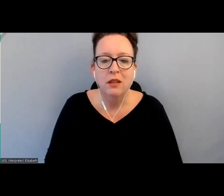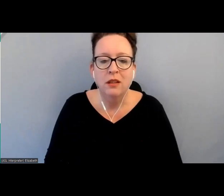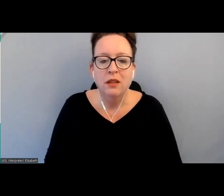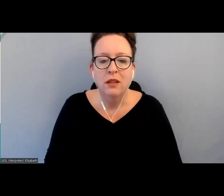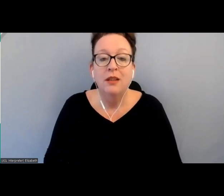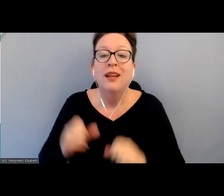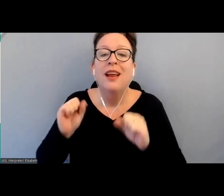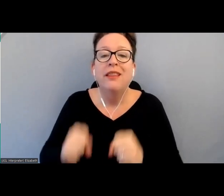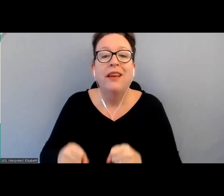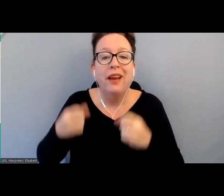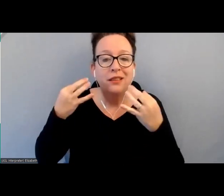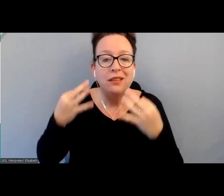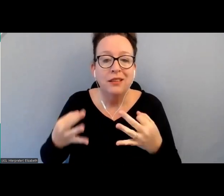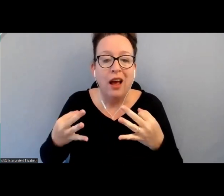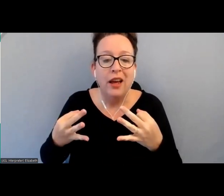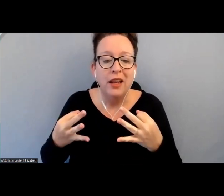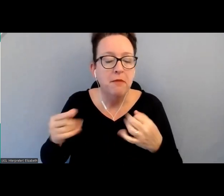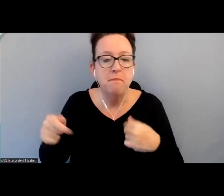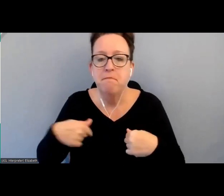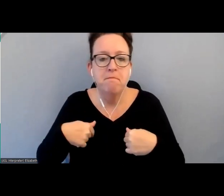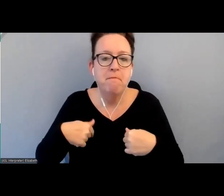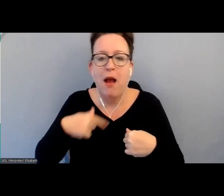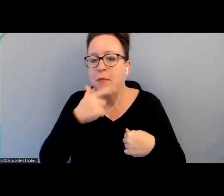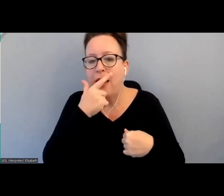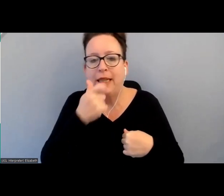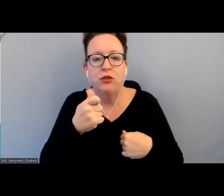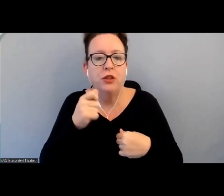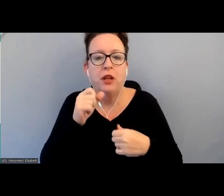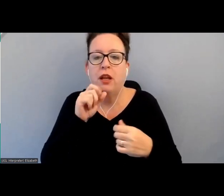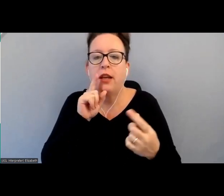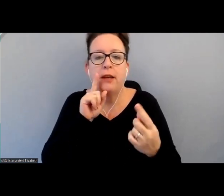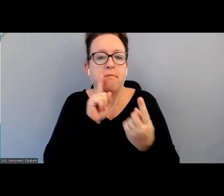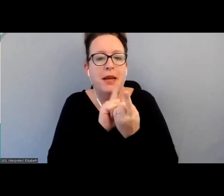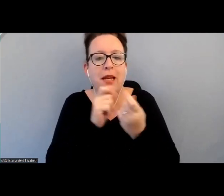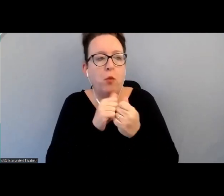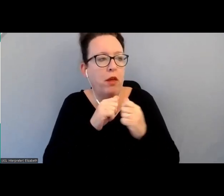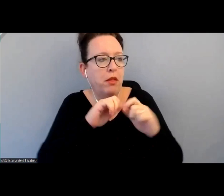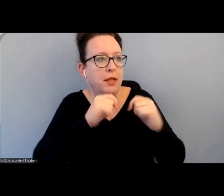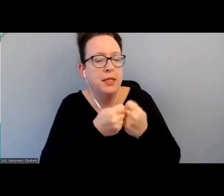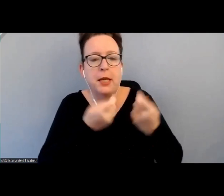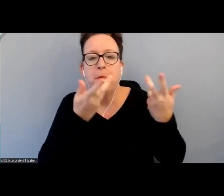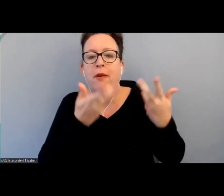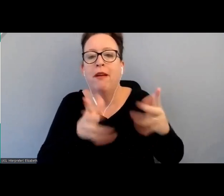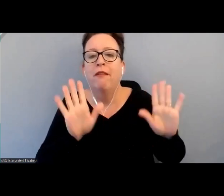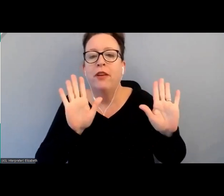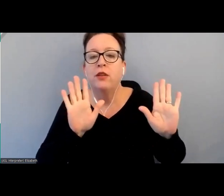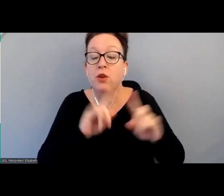they can decide that they're not interested in meeting with the team anymore. We do